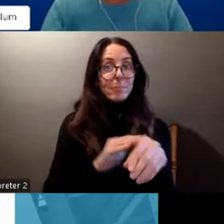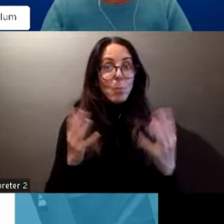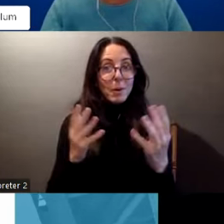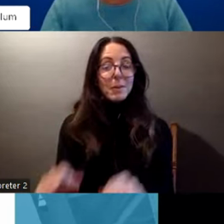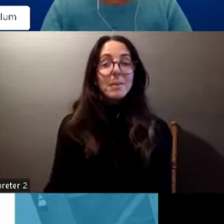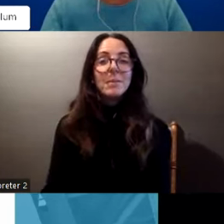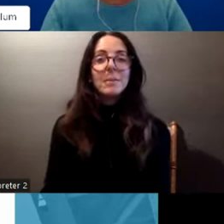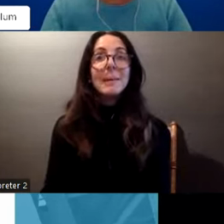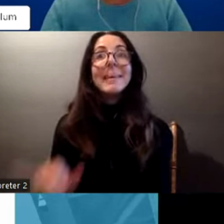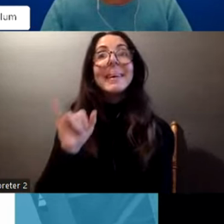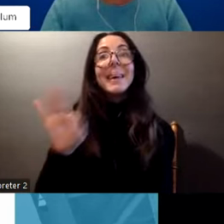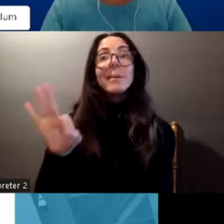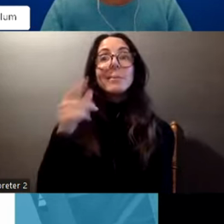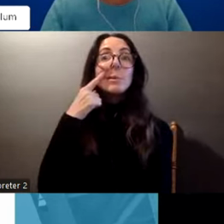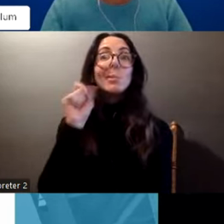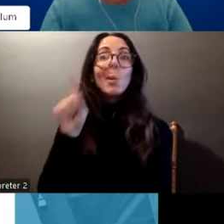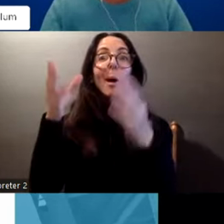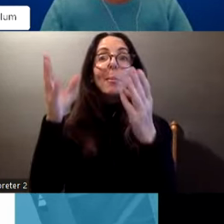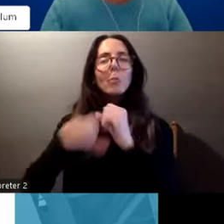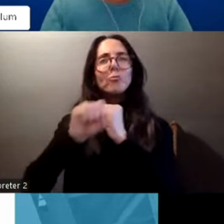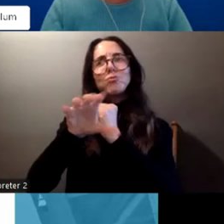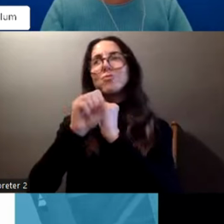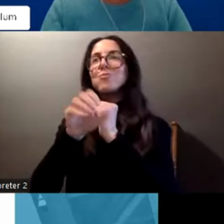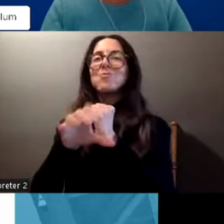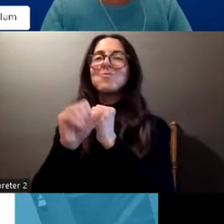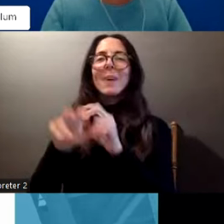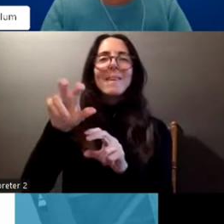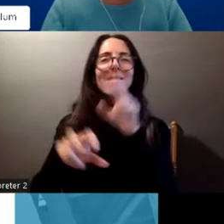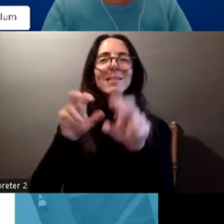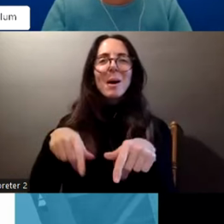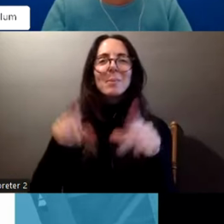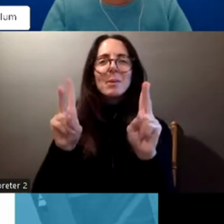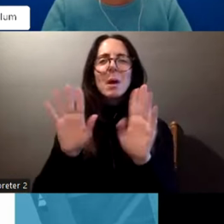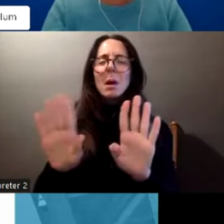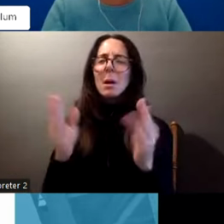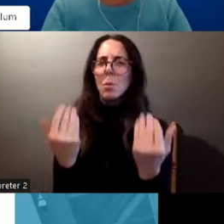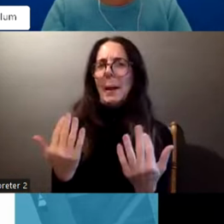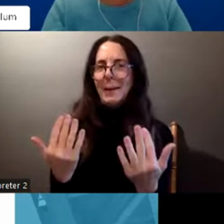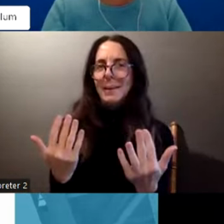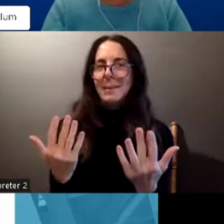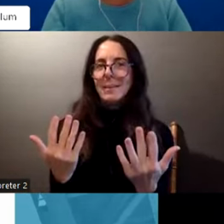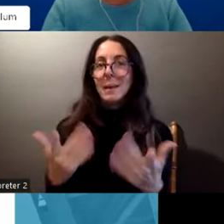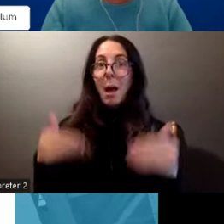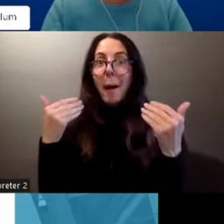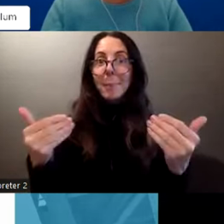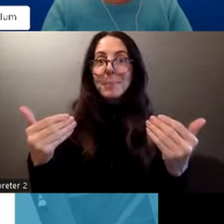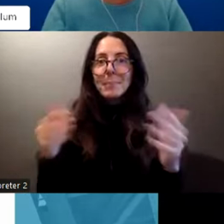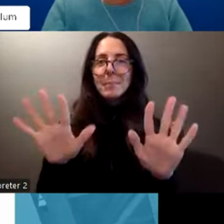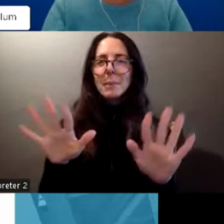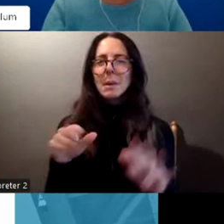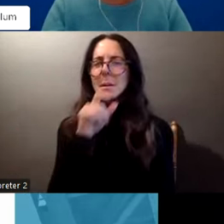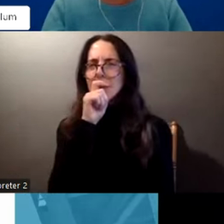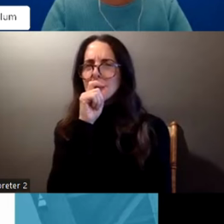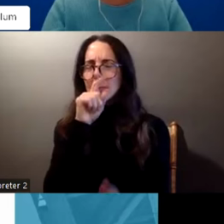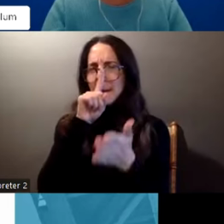they're promoting an investment opportunity. You want to take the time to research that opportunity, right? Maybe you want to get